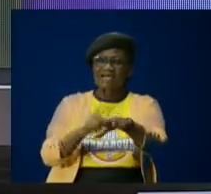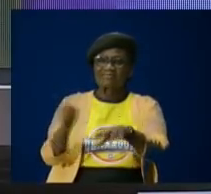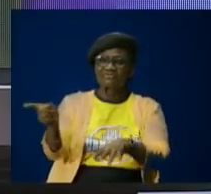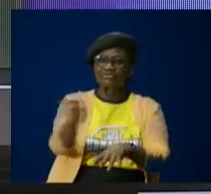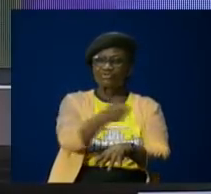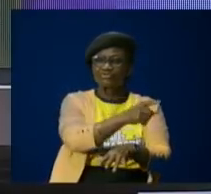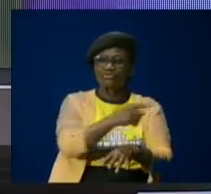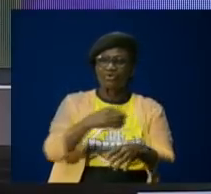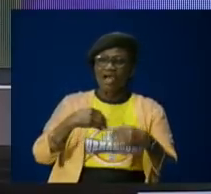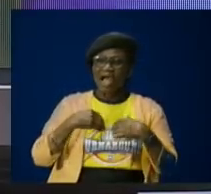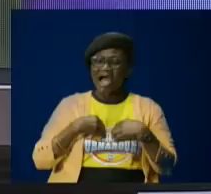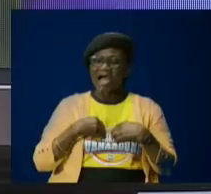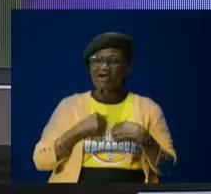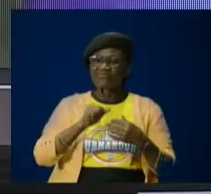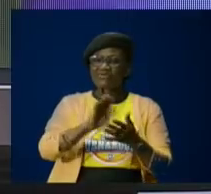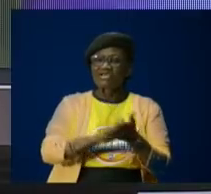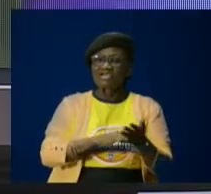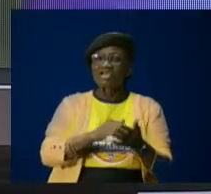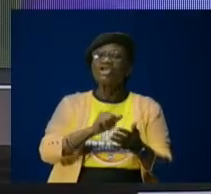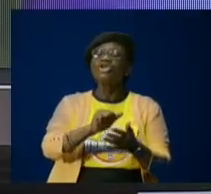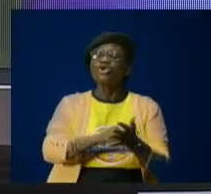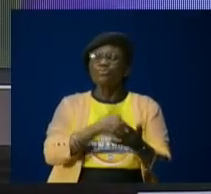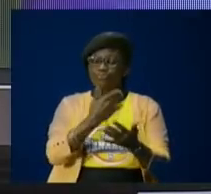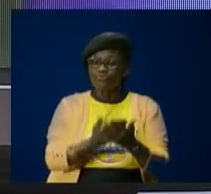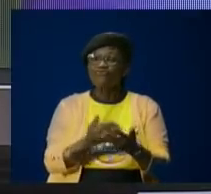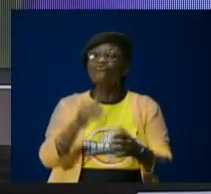on the previous ones.